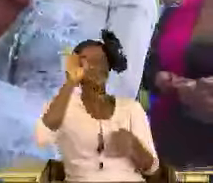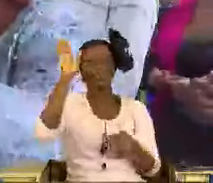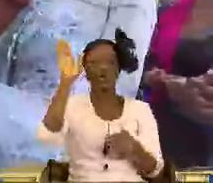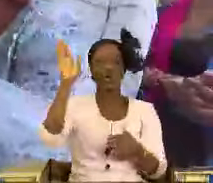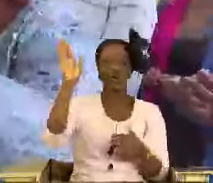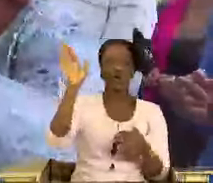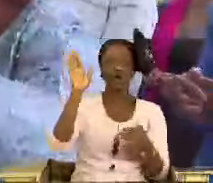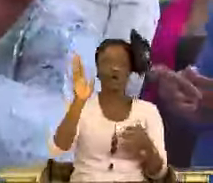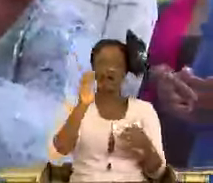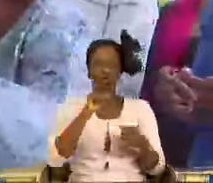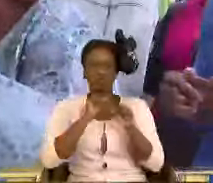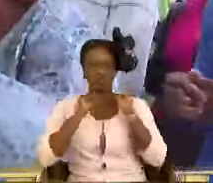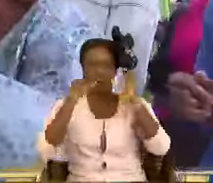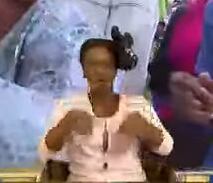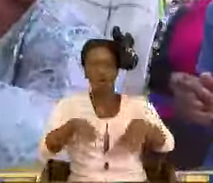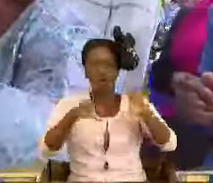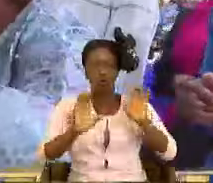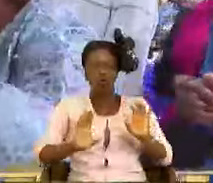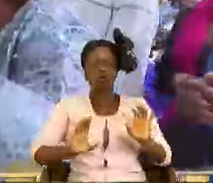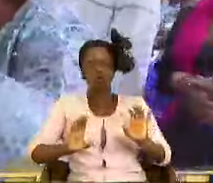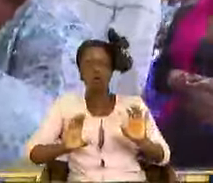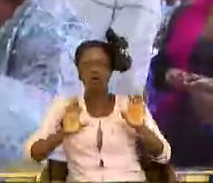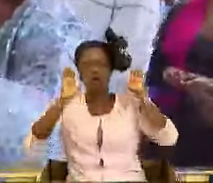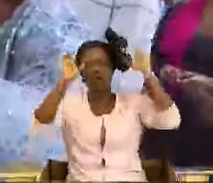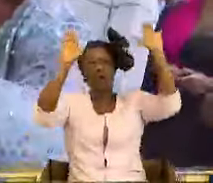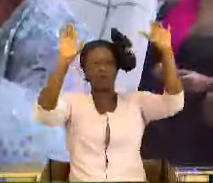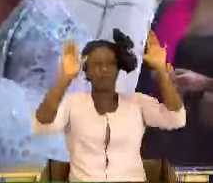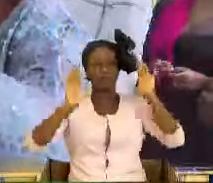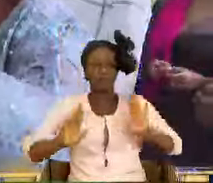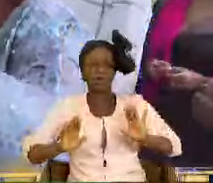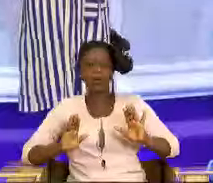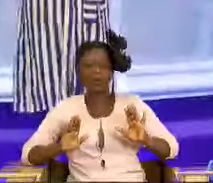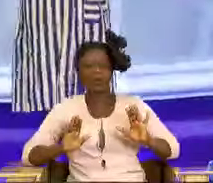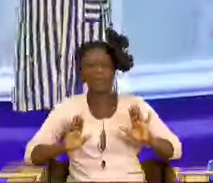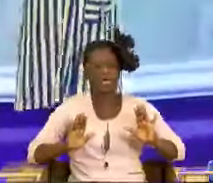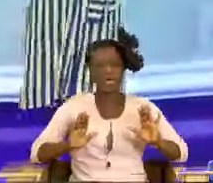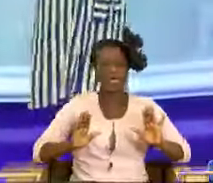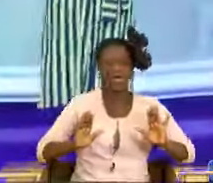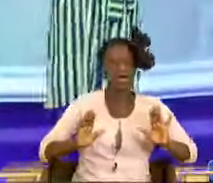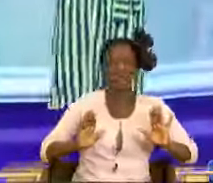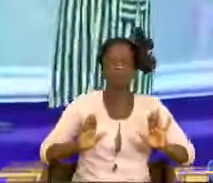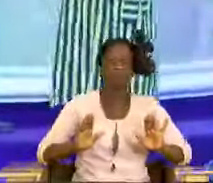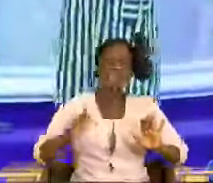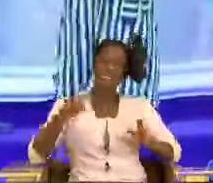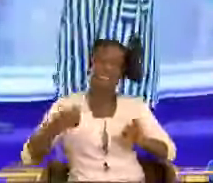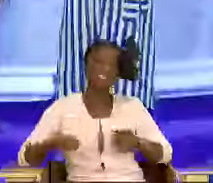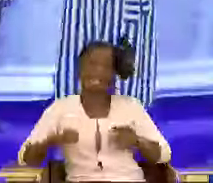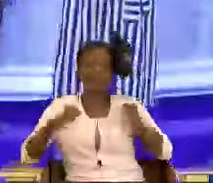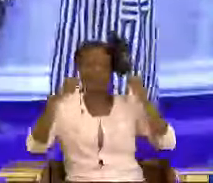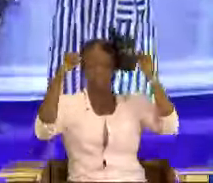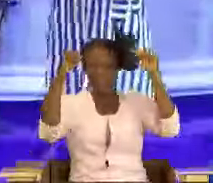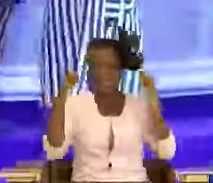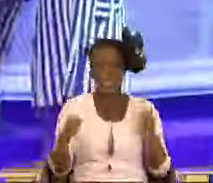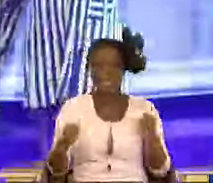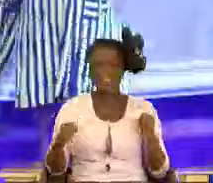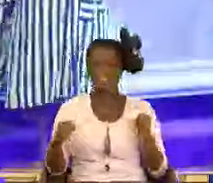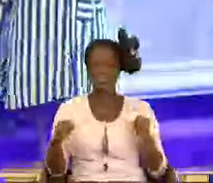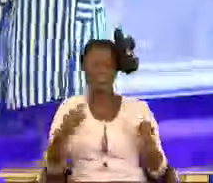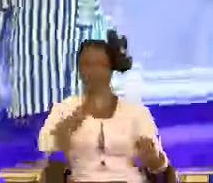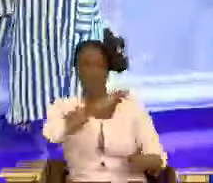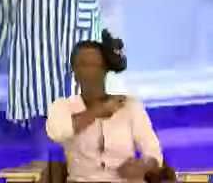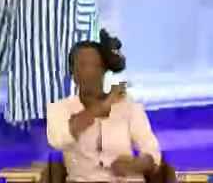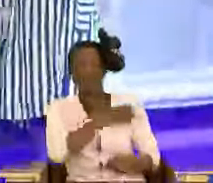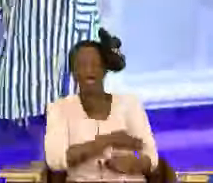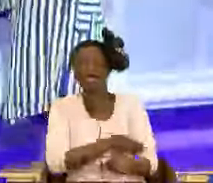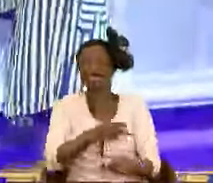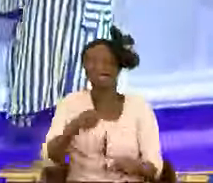thr awesome Wonder thank you Jesus the mighty ruler